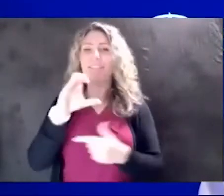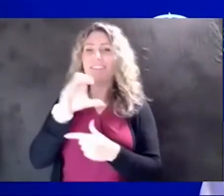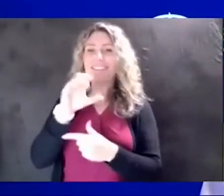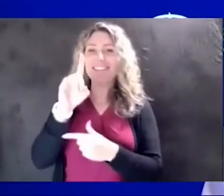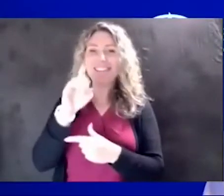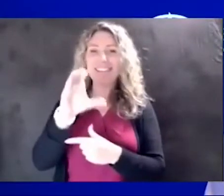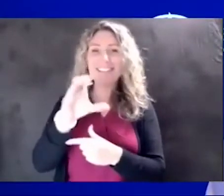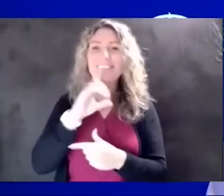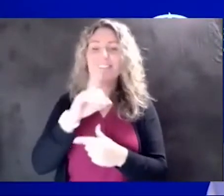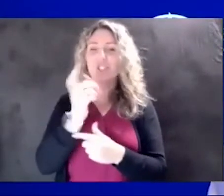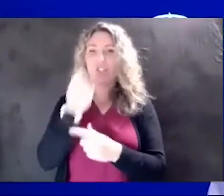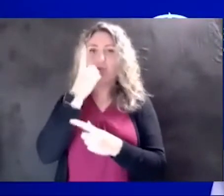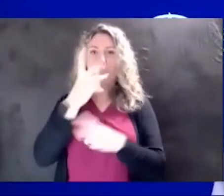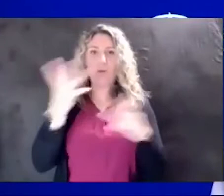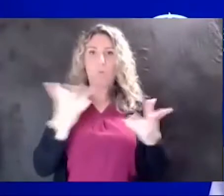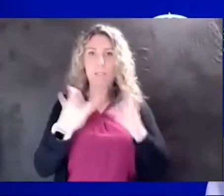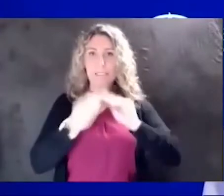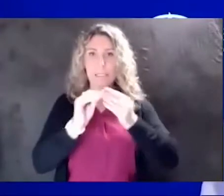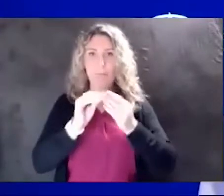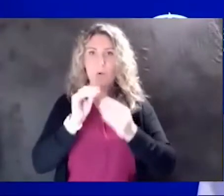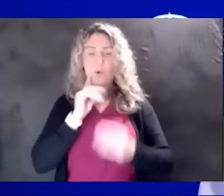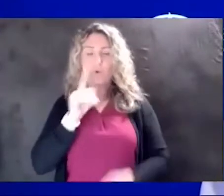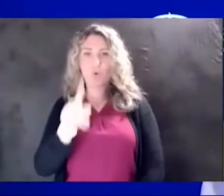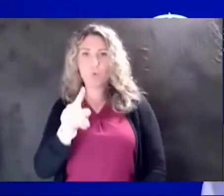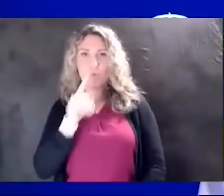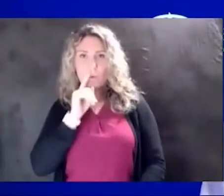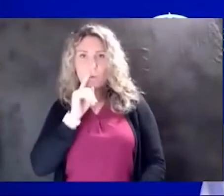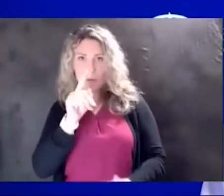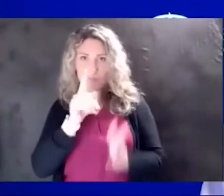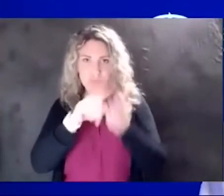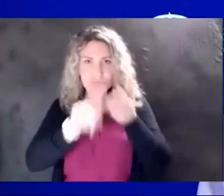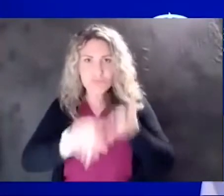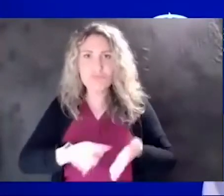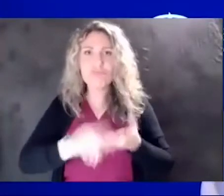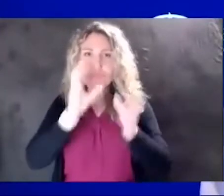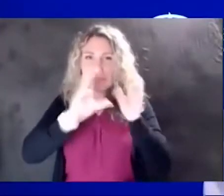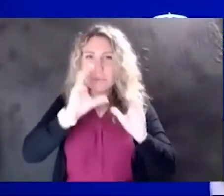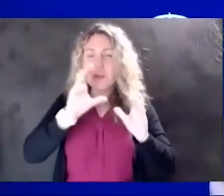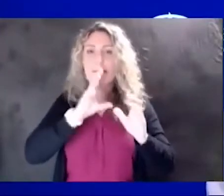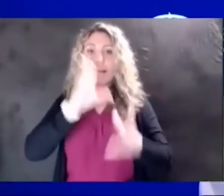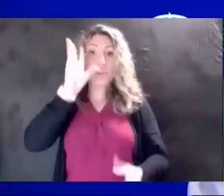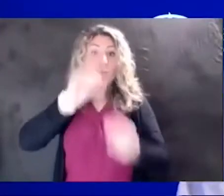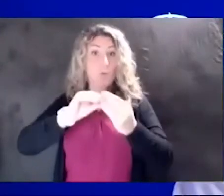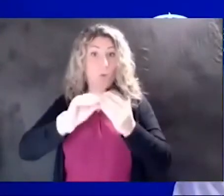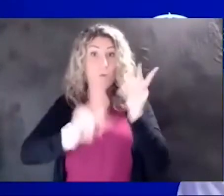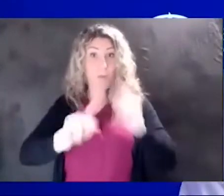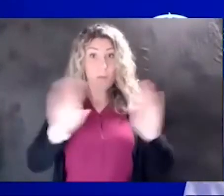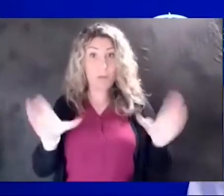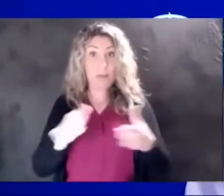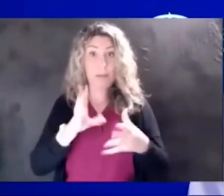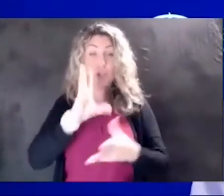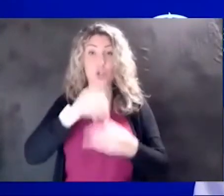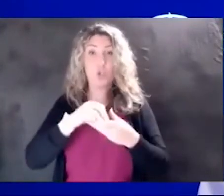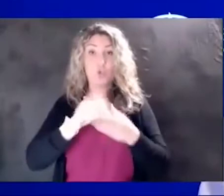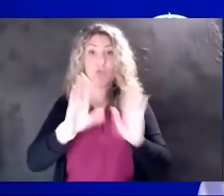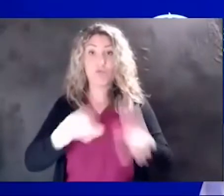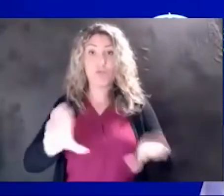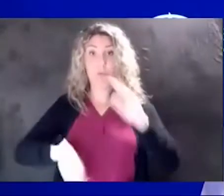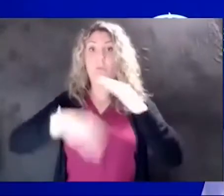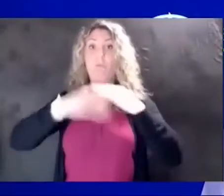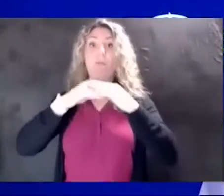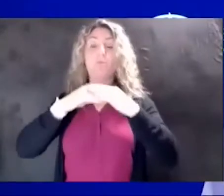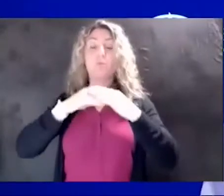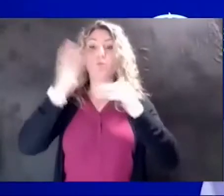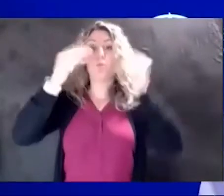what is the number that you're looking at. Is it the total population, which includes children all the way up to adults, or is it the